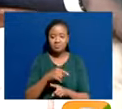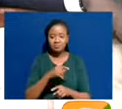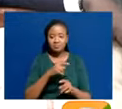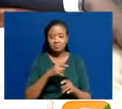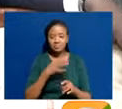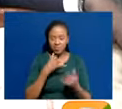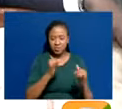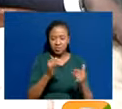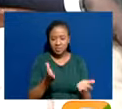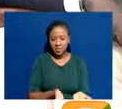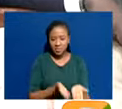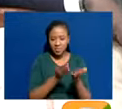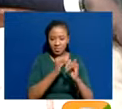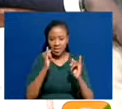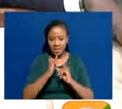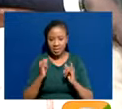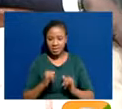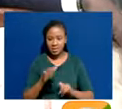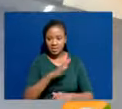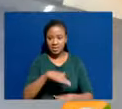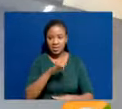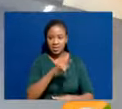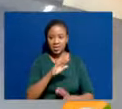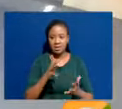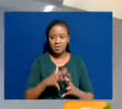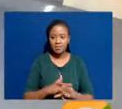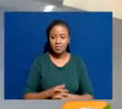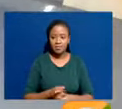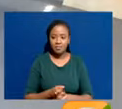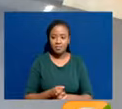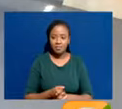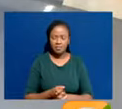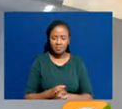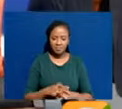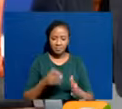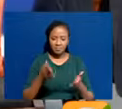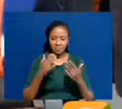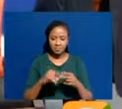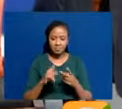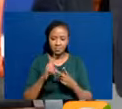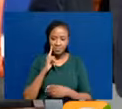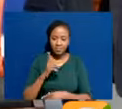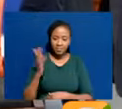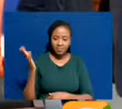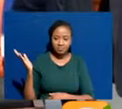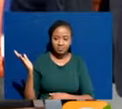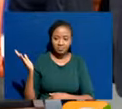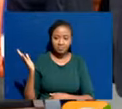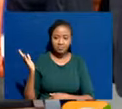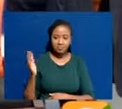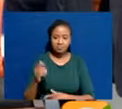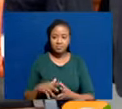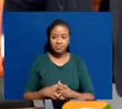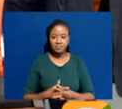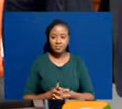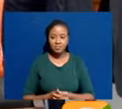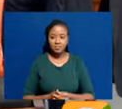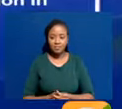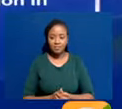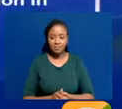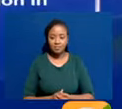also doing that. Okay. Stephen Jenga says, the best Nairobi governor by far. He has lived up to the